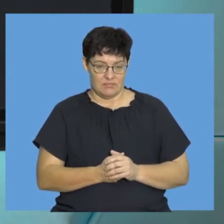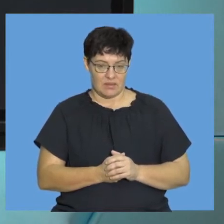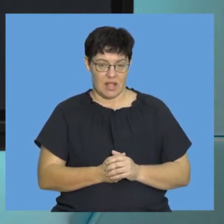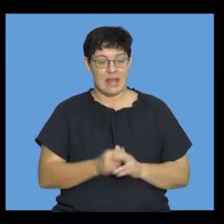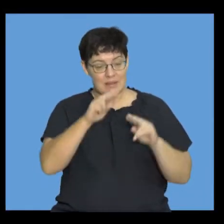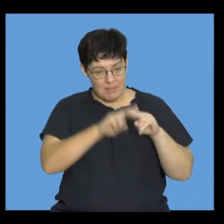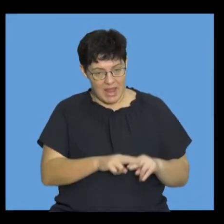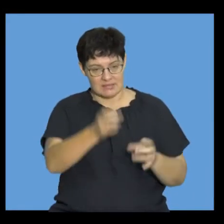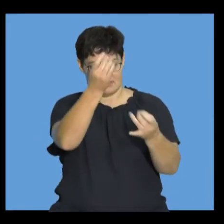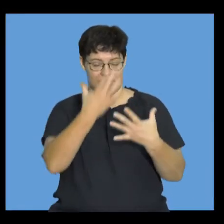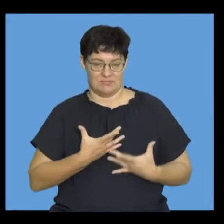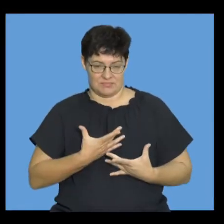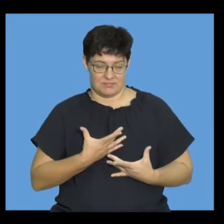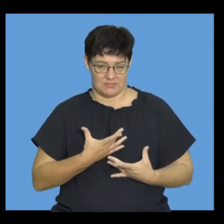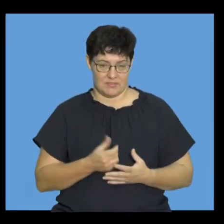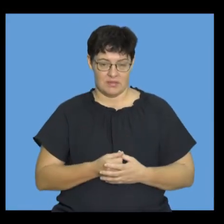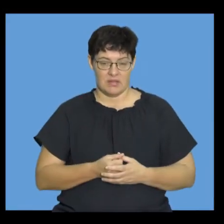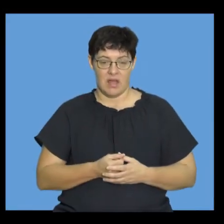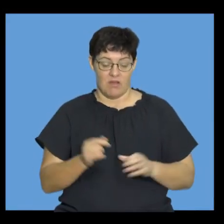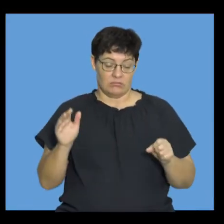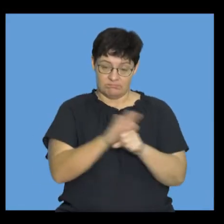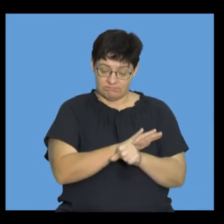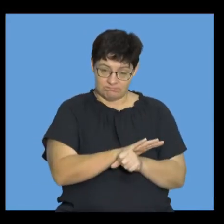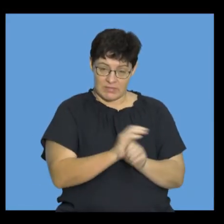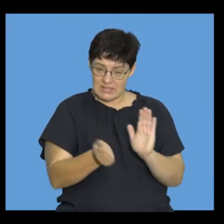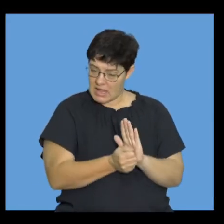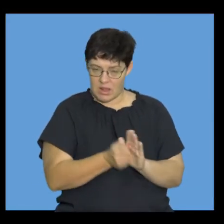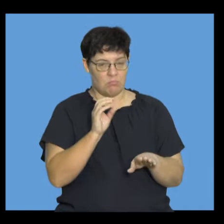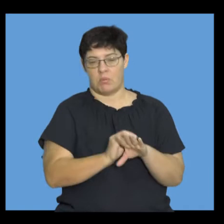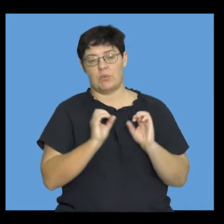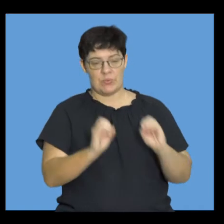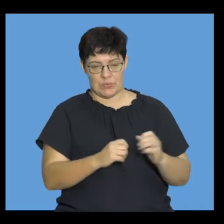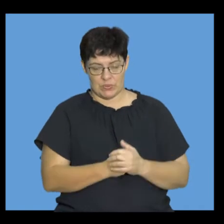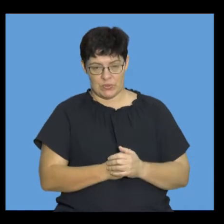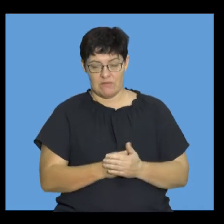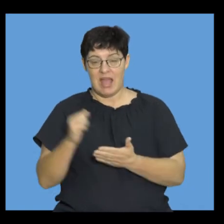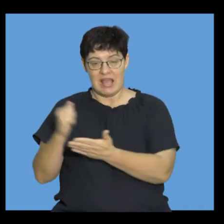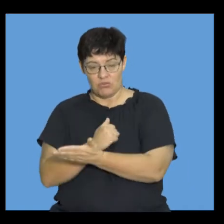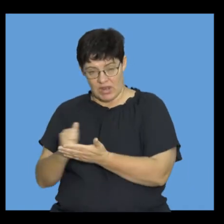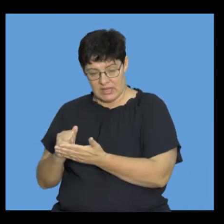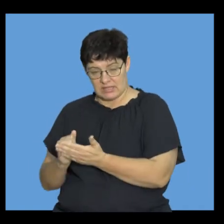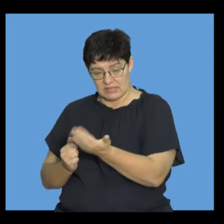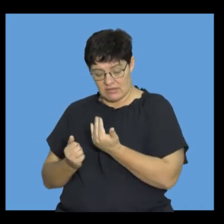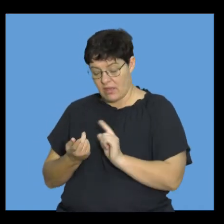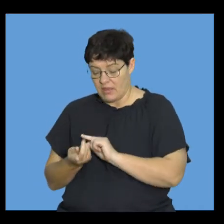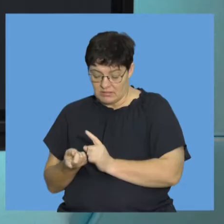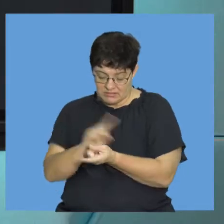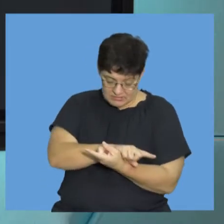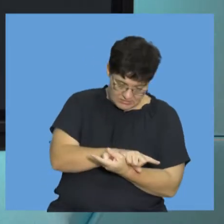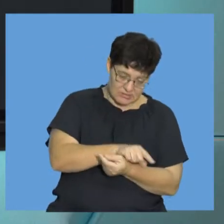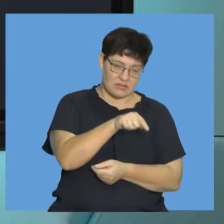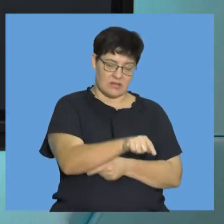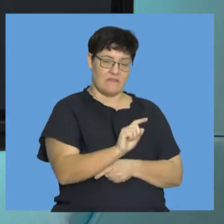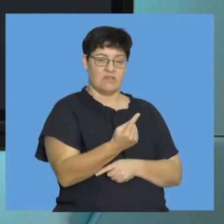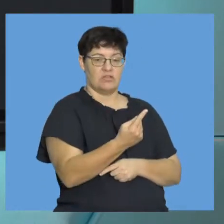you, if you are given total sales, not a problem. If you are given credit sales, convert it to total sales and